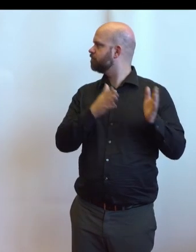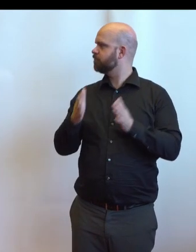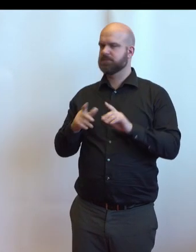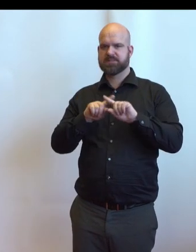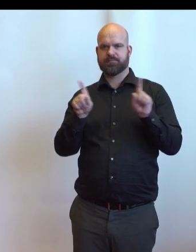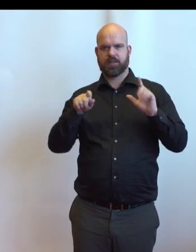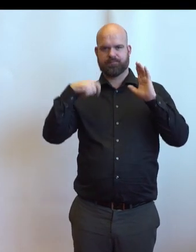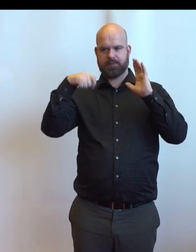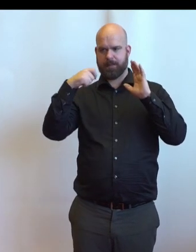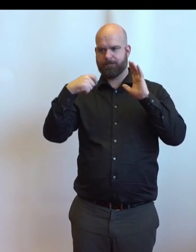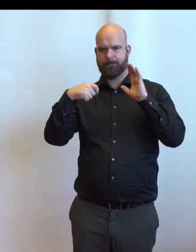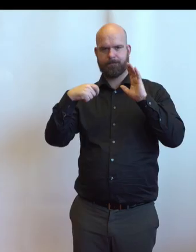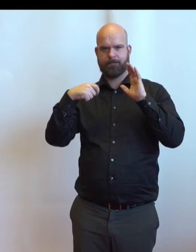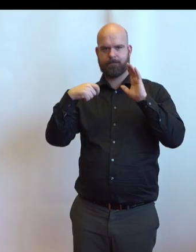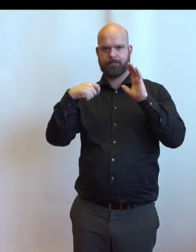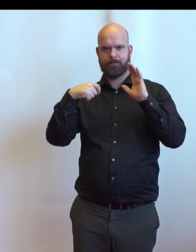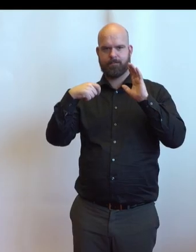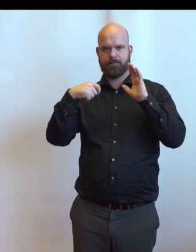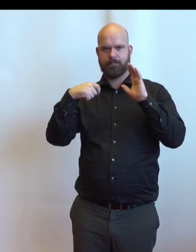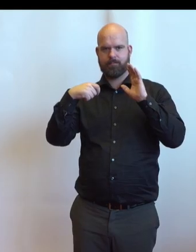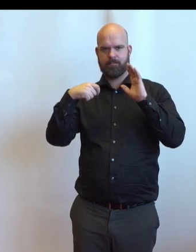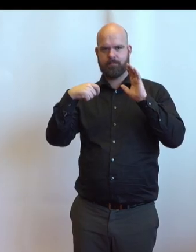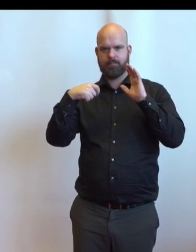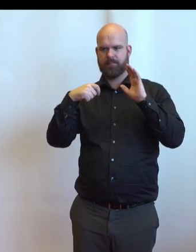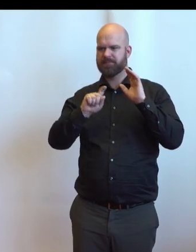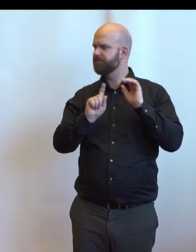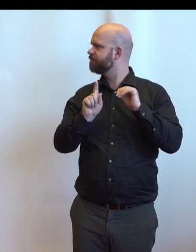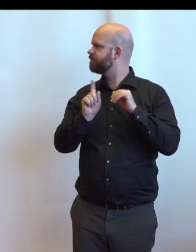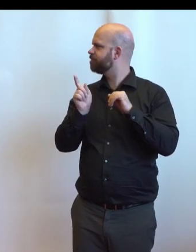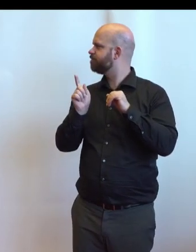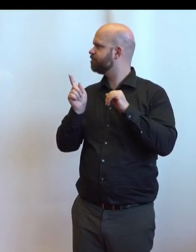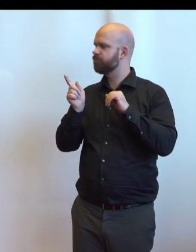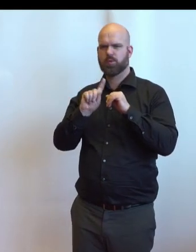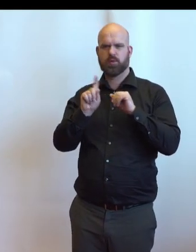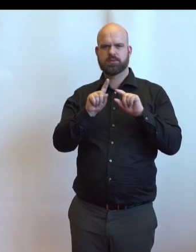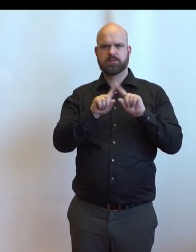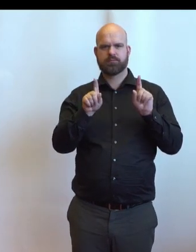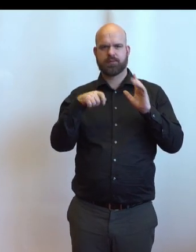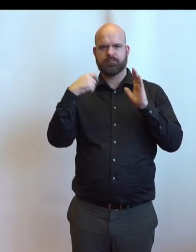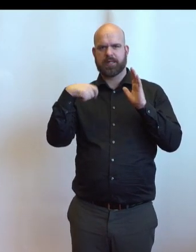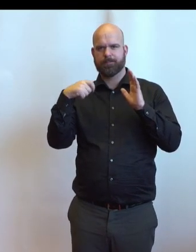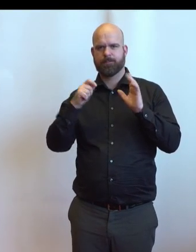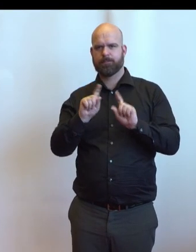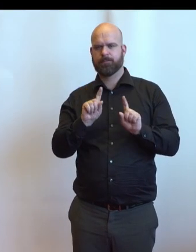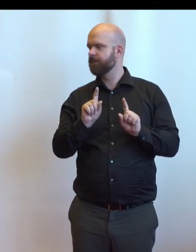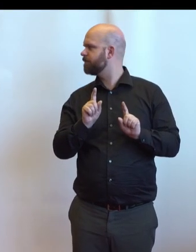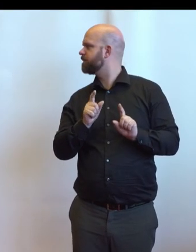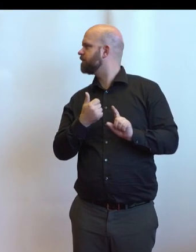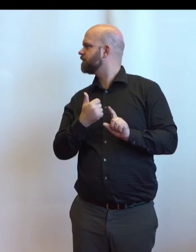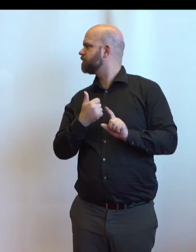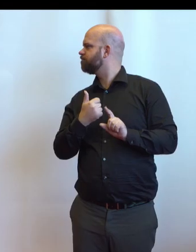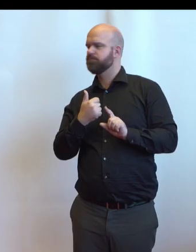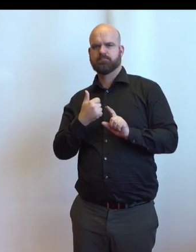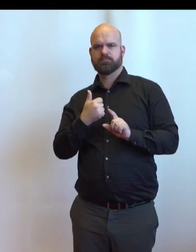but okay, I think that's the one. India has the largest population of the blind. From past 65 years, we have been empowering the